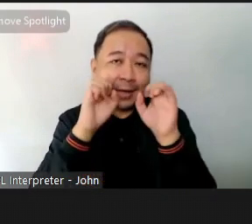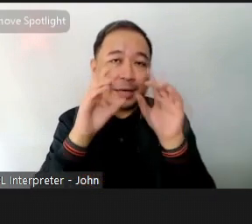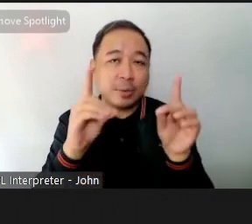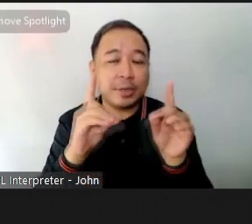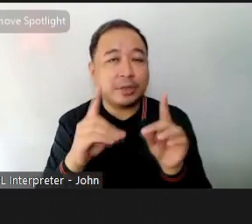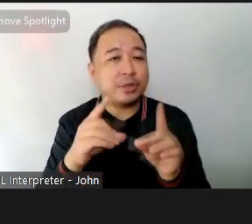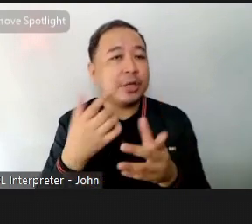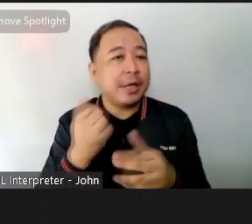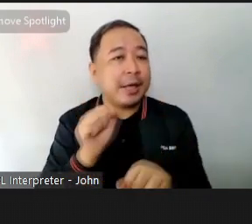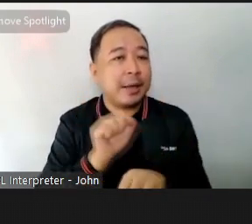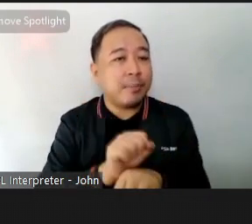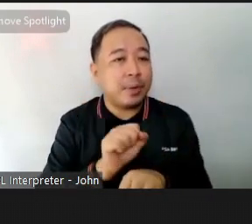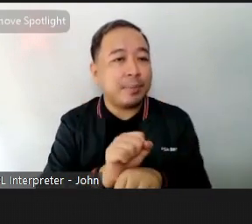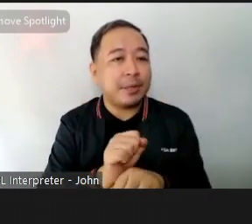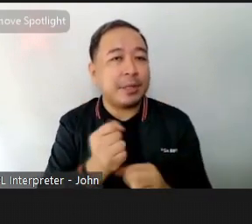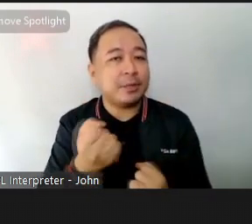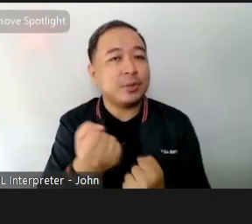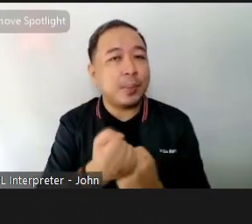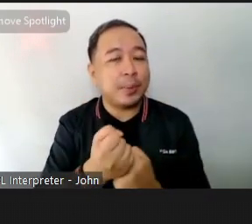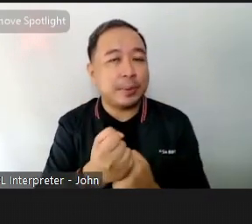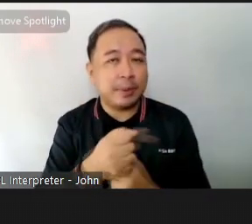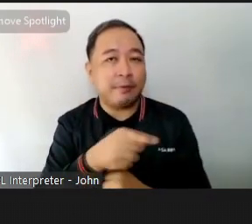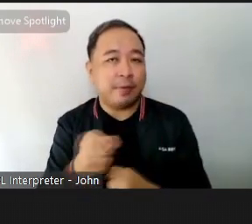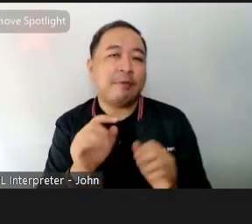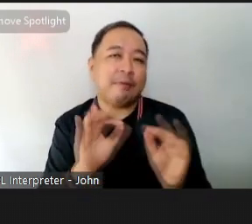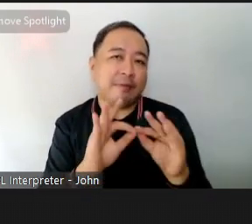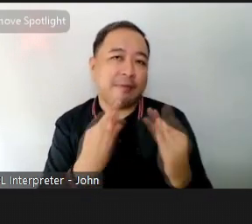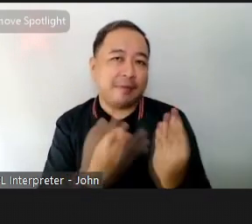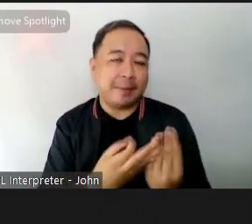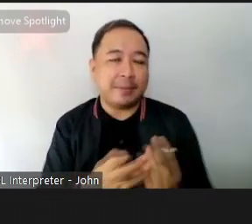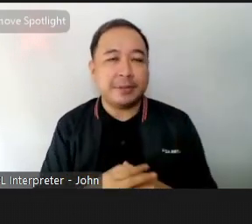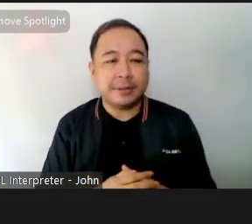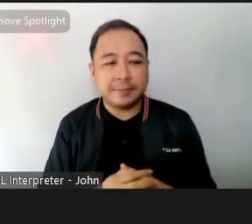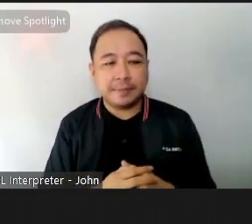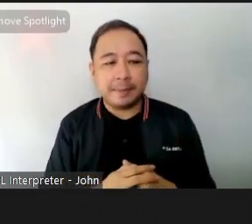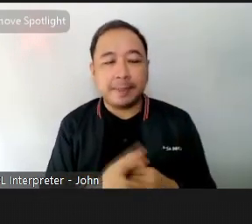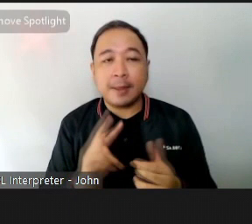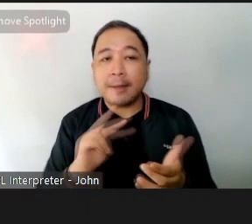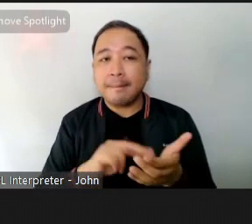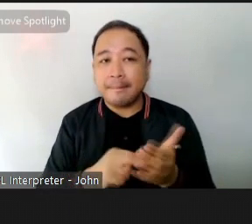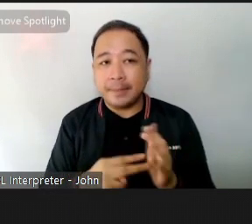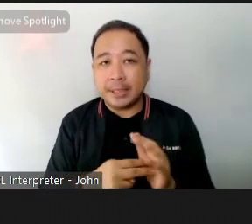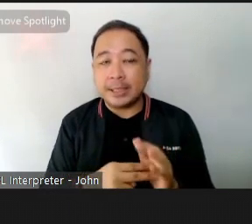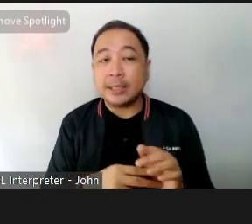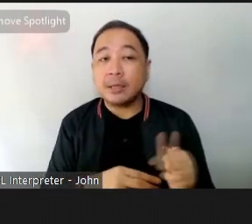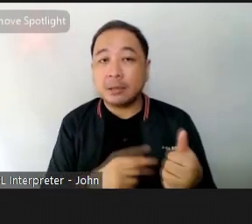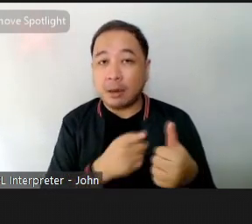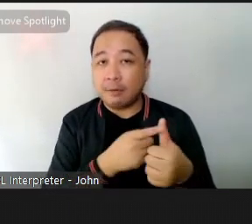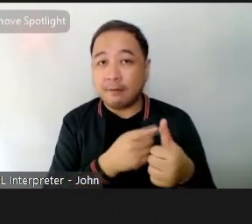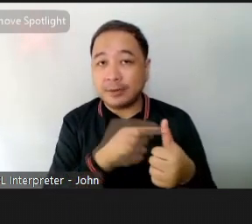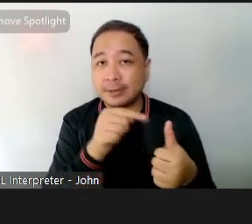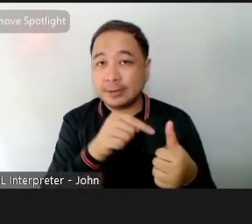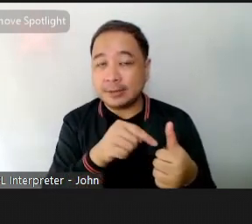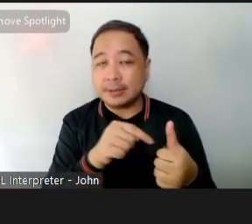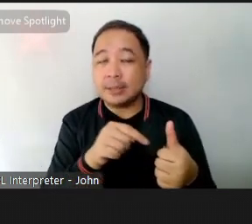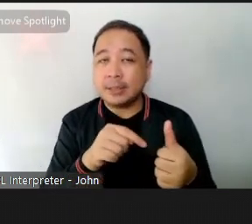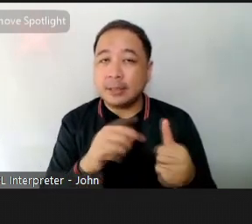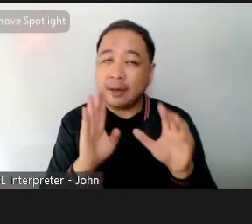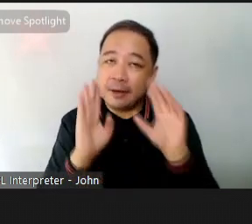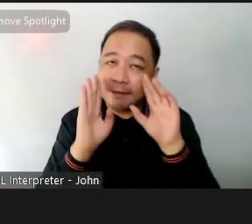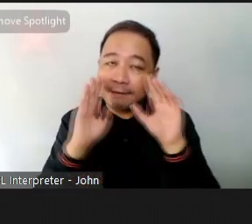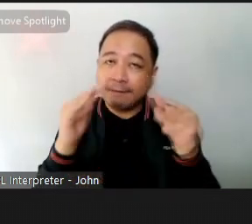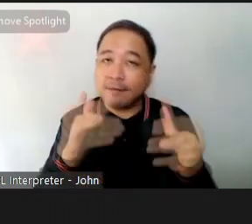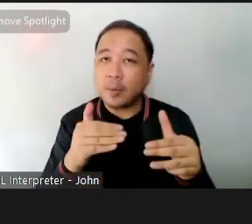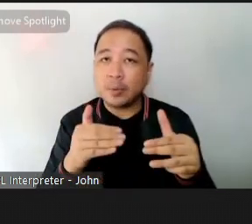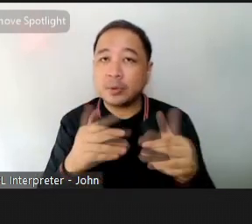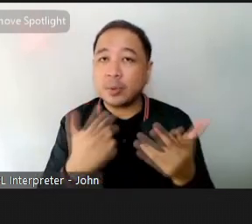employment assistance for families in need. So, kumbaga, dito sa ating unang activities and program, no, nakafocus siya doon